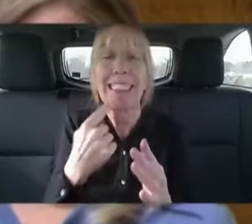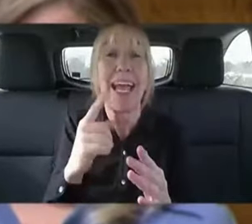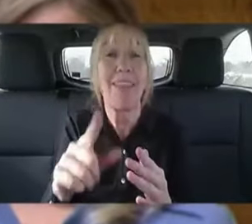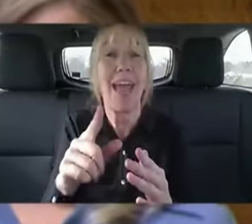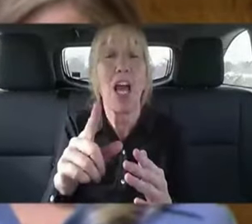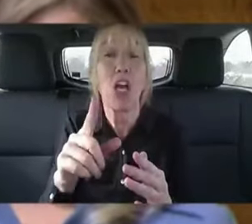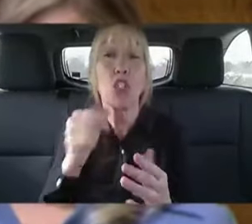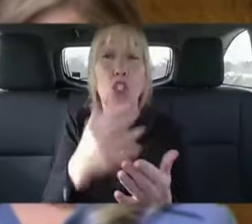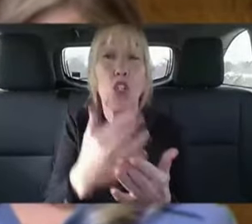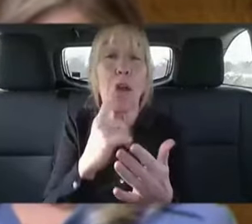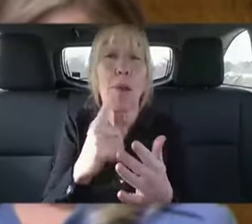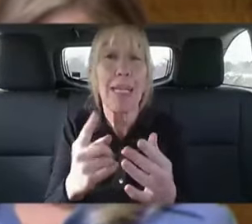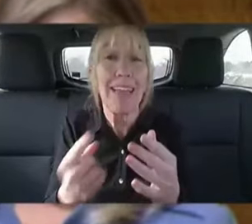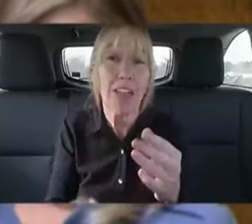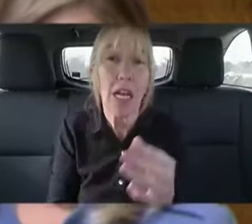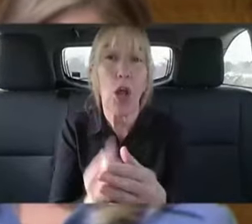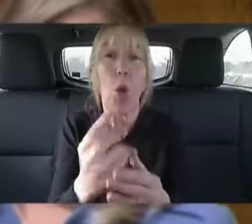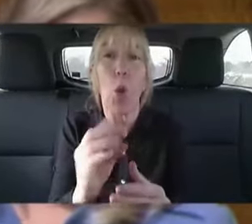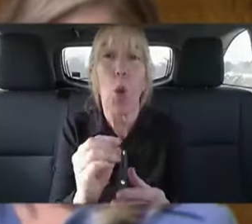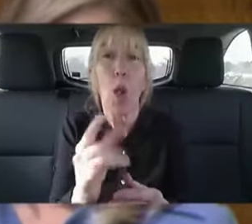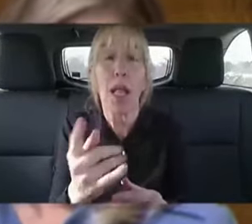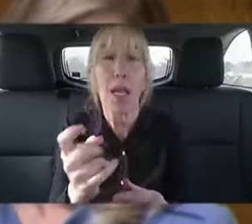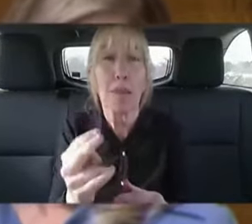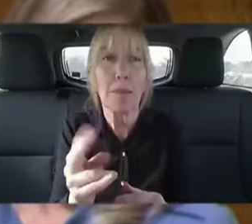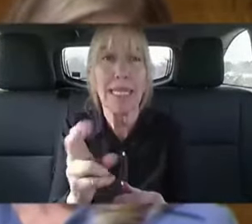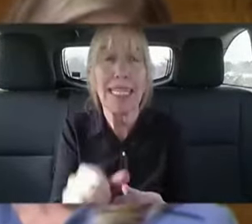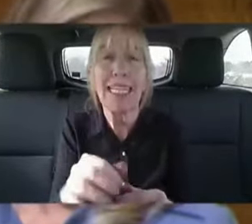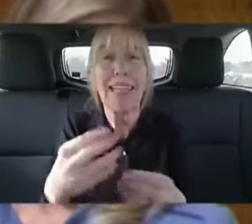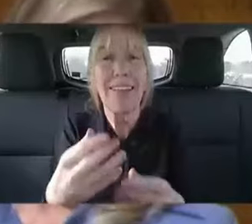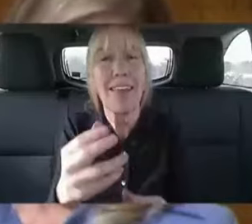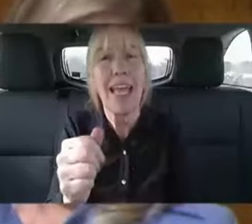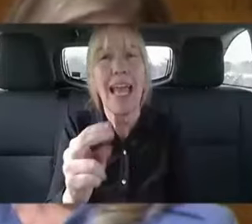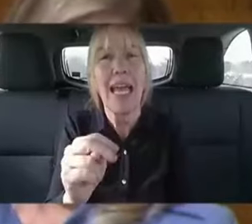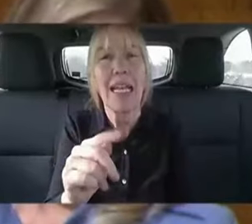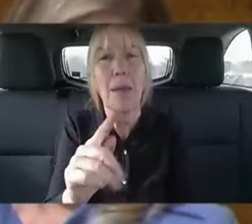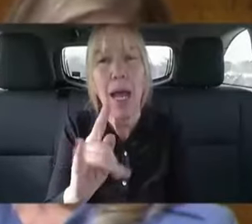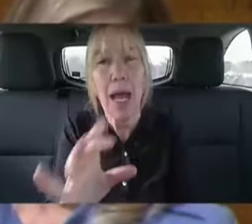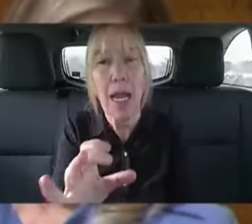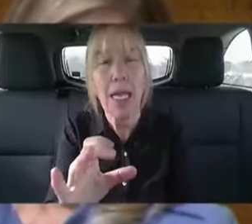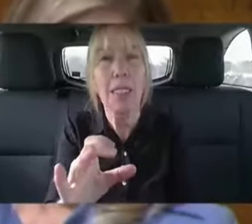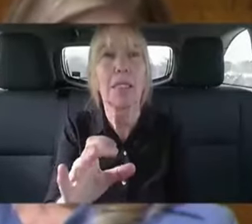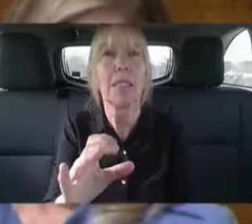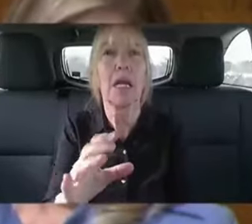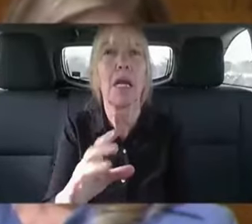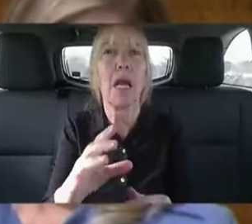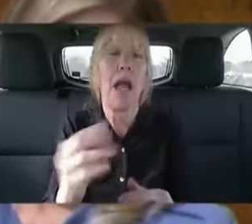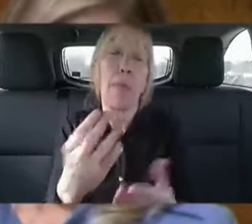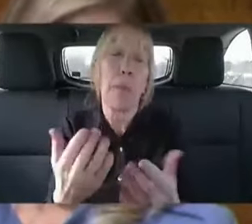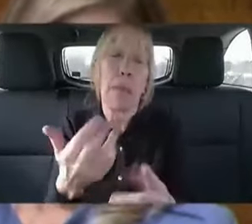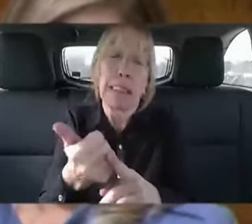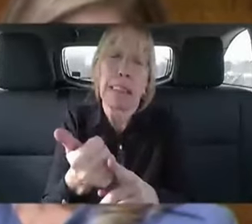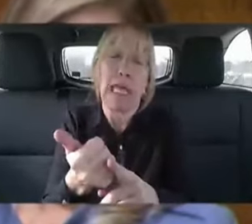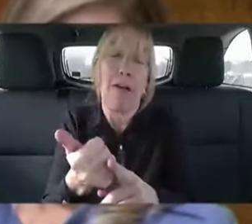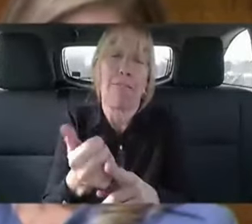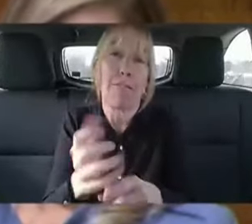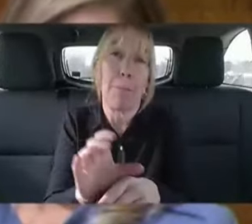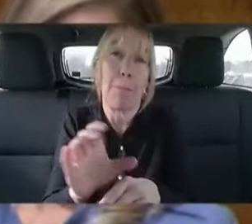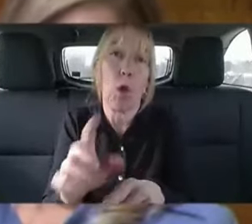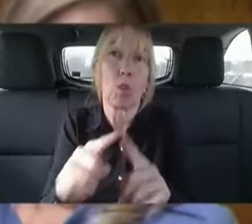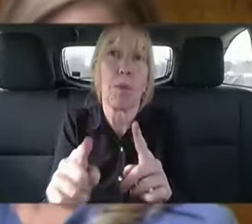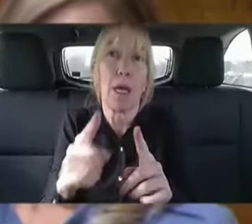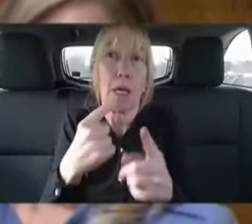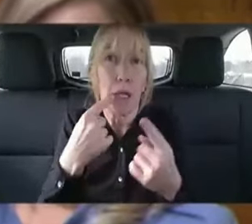on probiotics, which could be irritable bowel syndrome superimposed, but nonetheless it worked. So I guess I'm a little bit, and I know there's an answer for